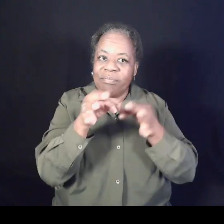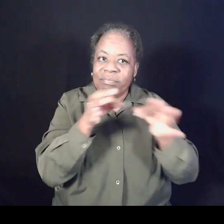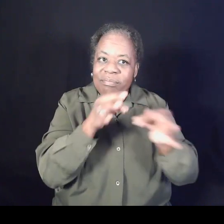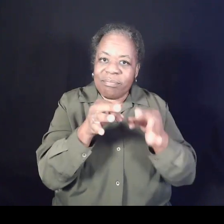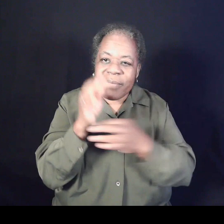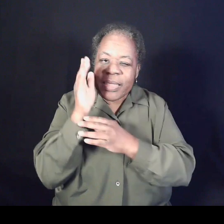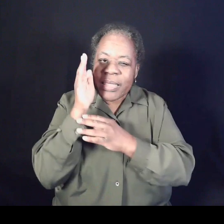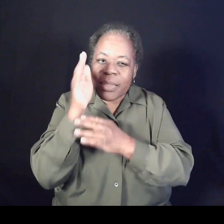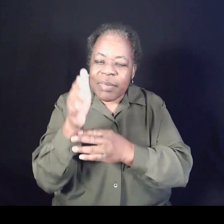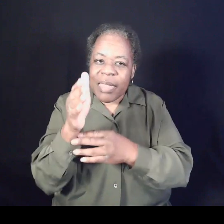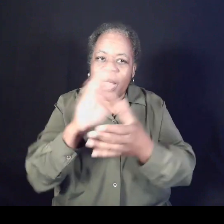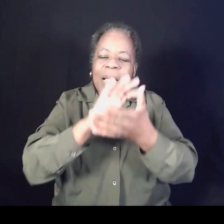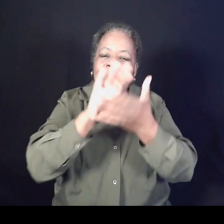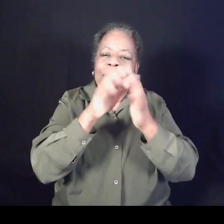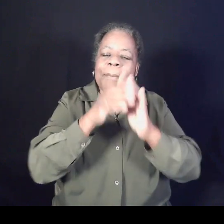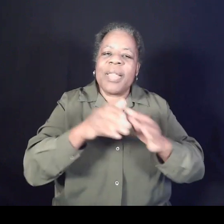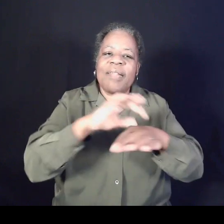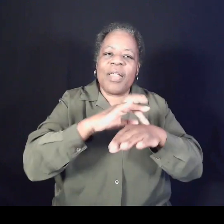earth.